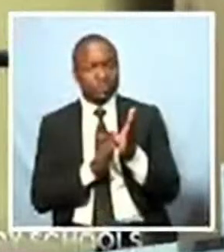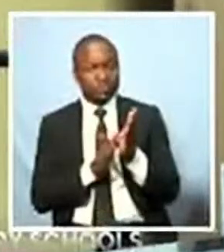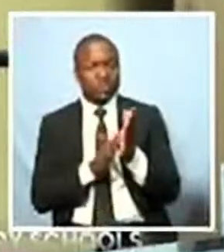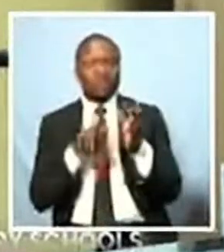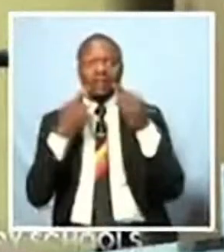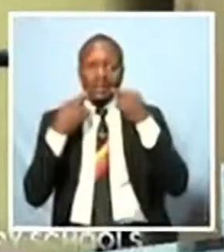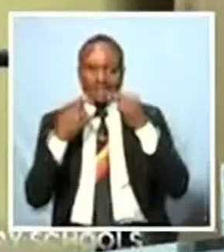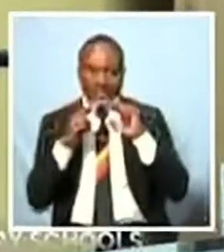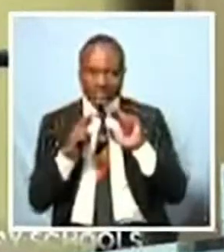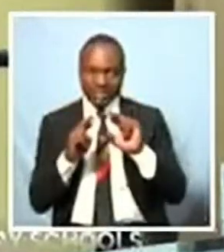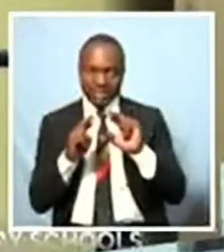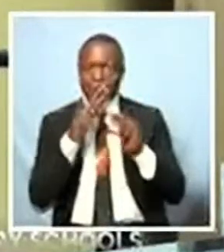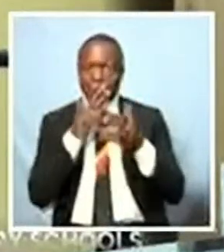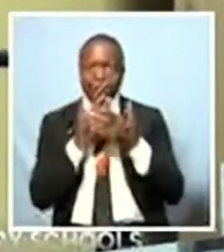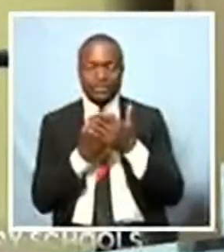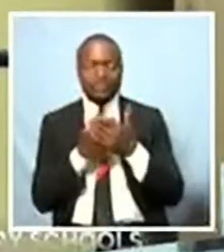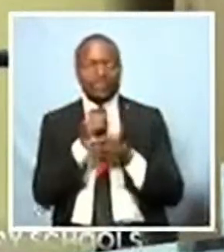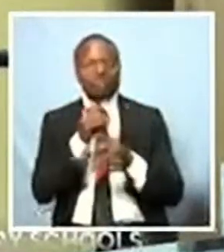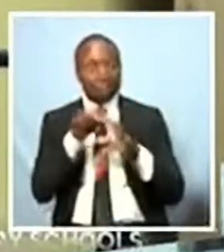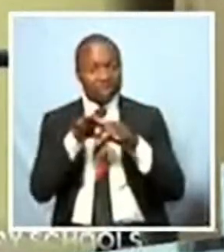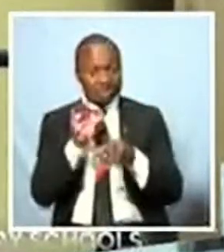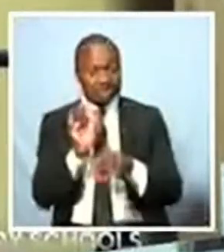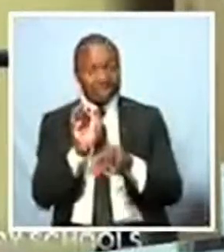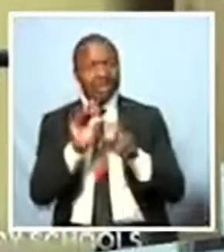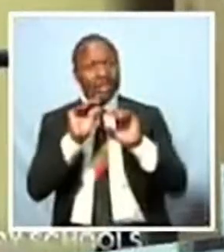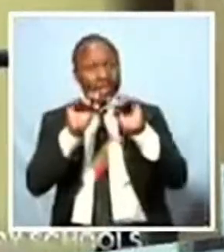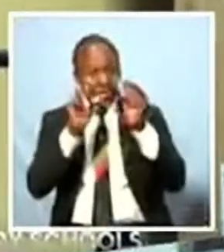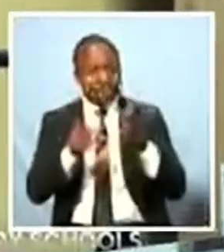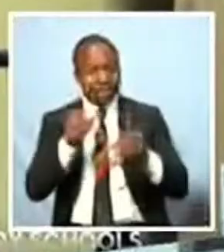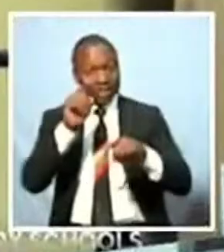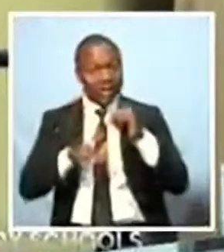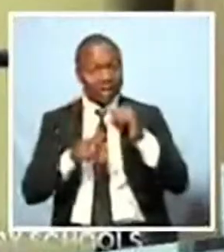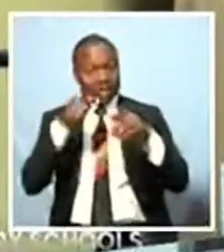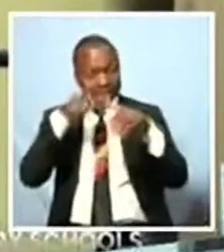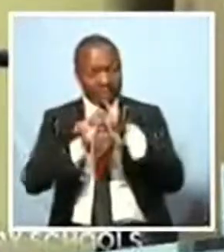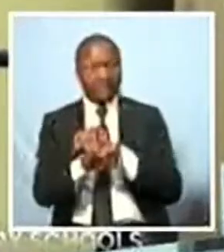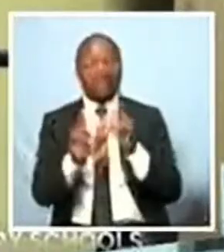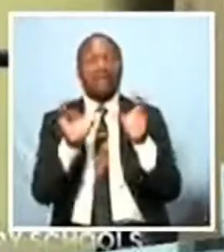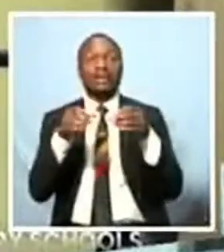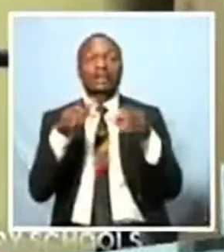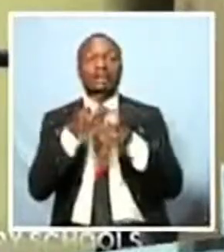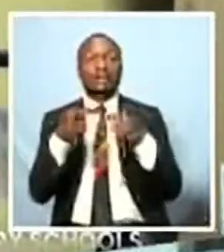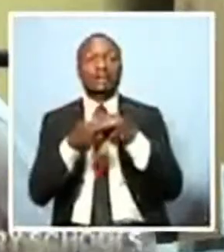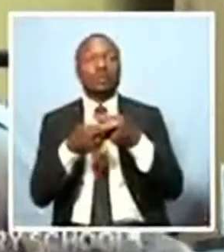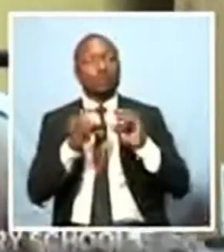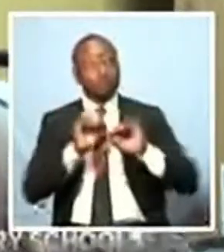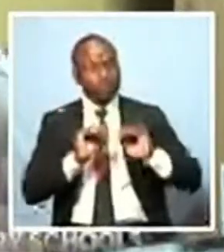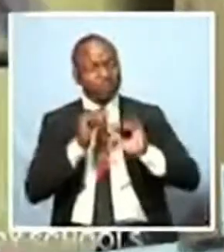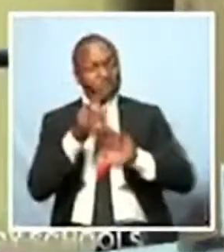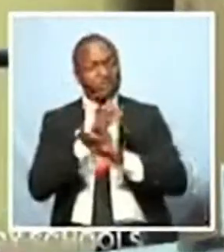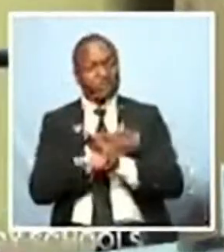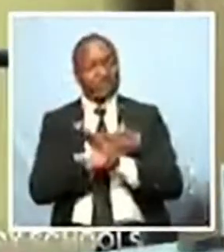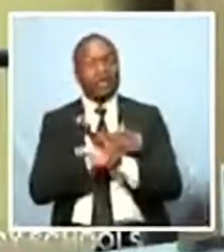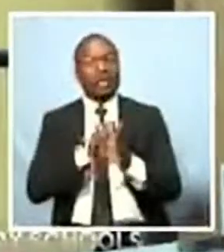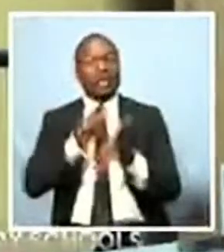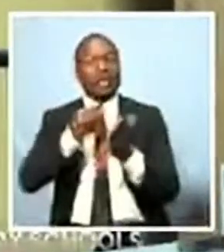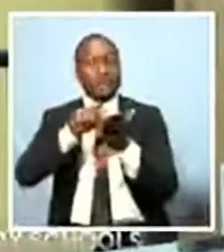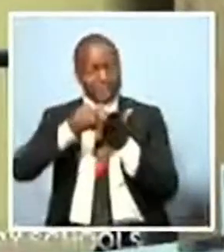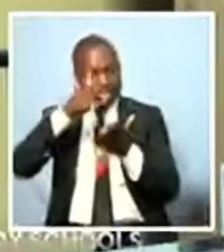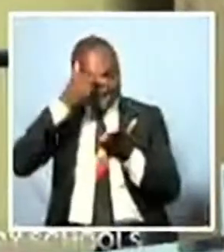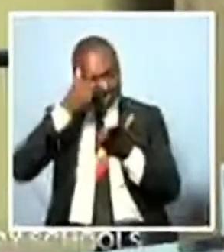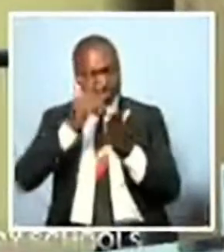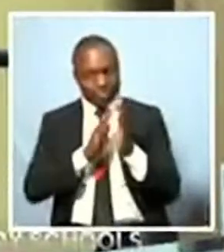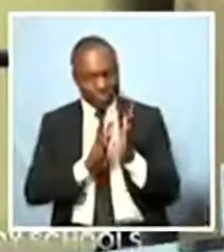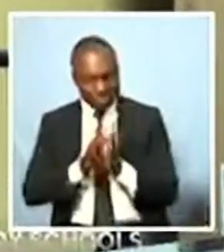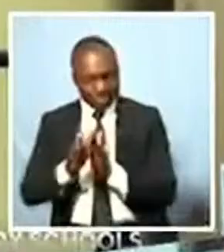results are good, you will find that a teacher cannot go in class to go and teach before the lesson plan is checked